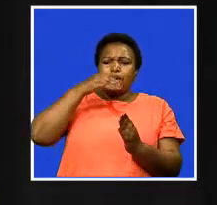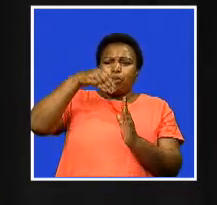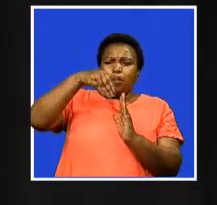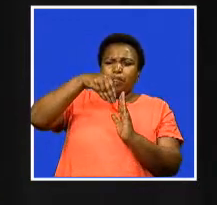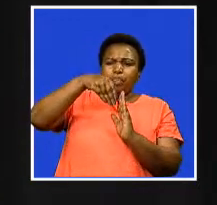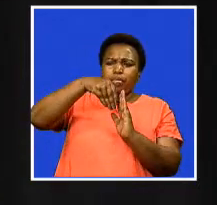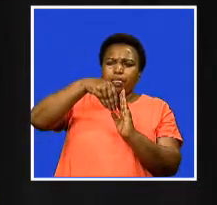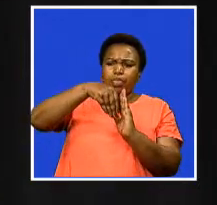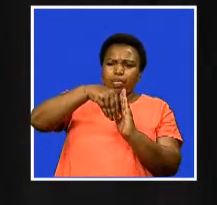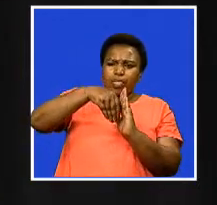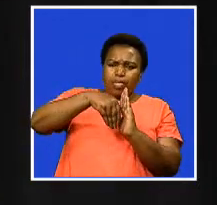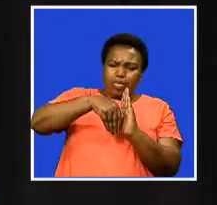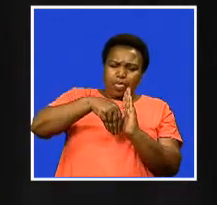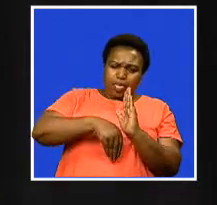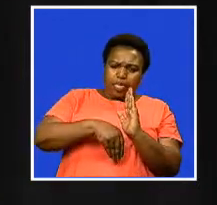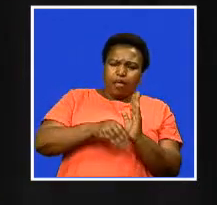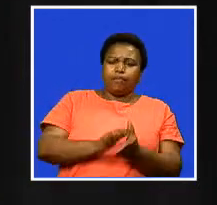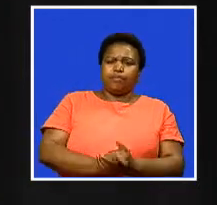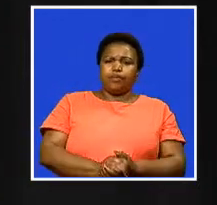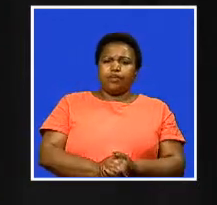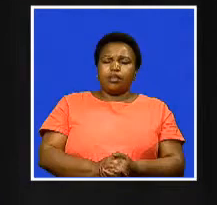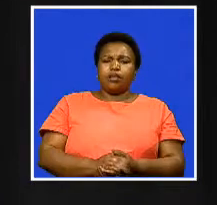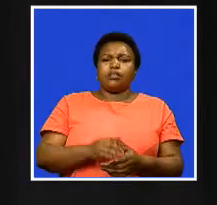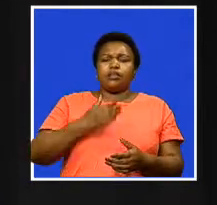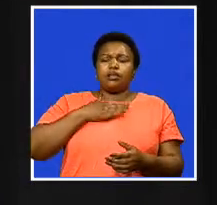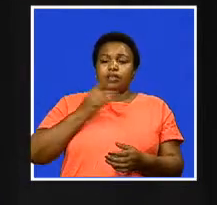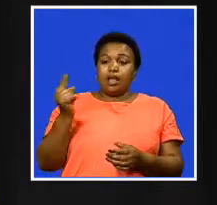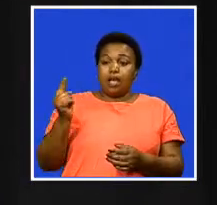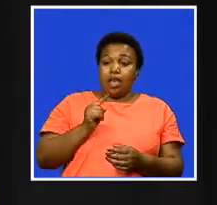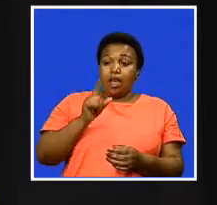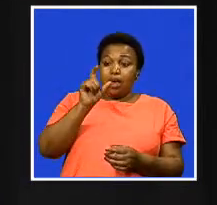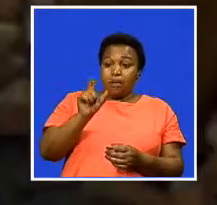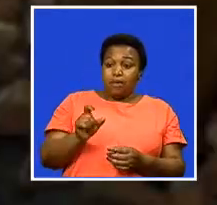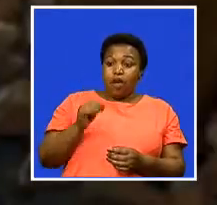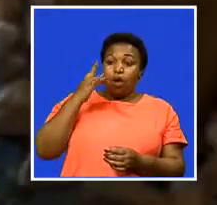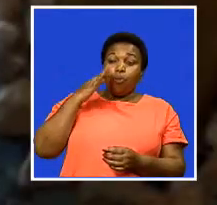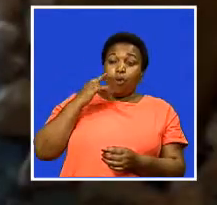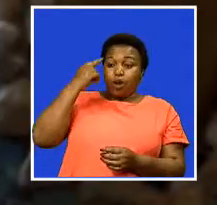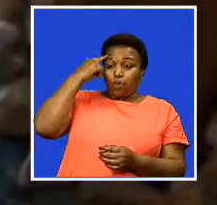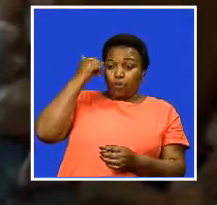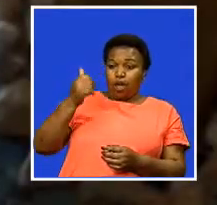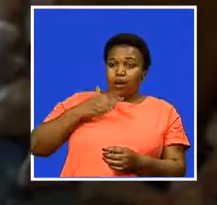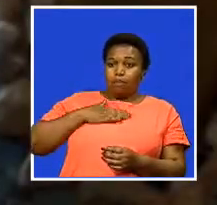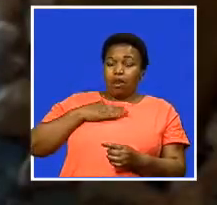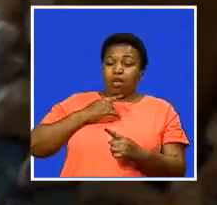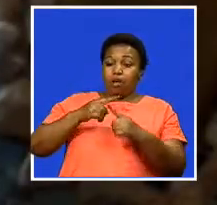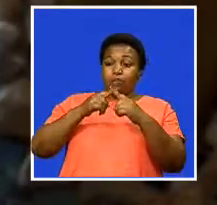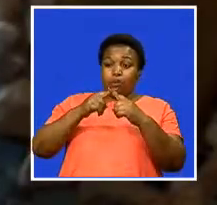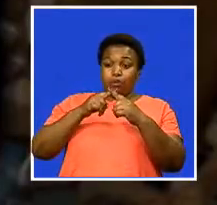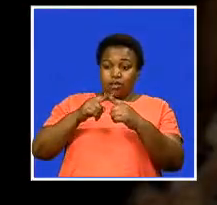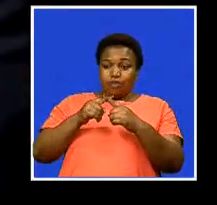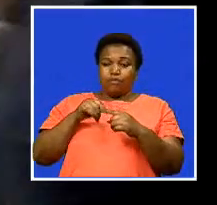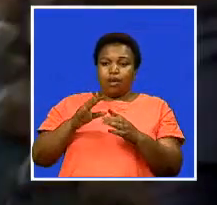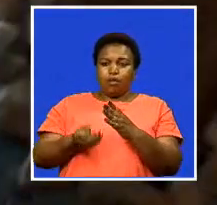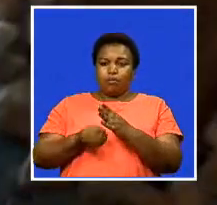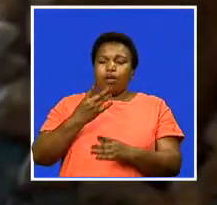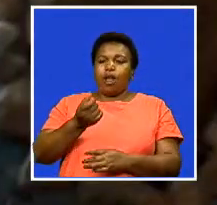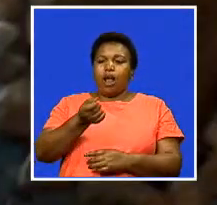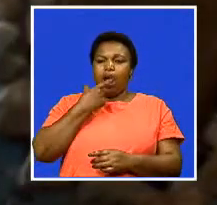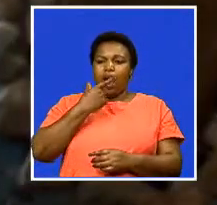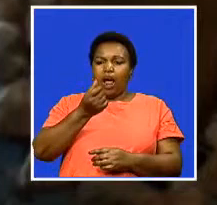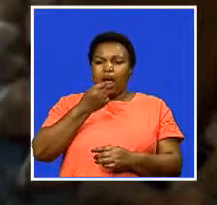khona kakhulu. Safika lapha sesise umuntu nje akathi angathi ukuthi u positive aqala treatment. Vele ke